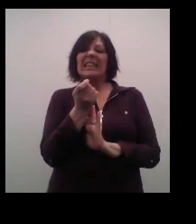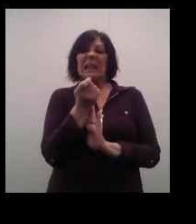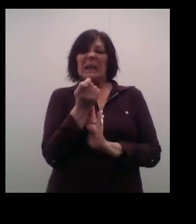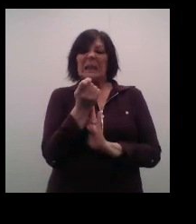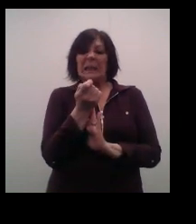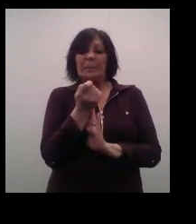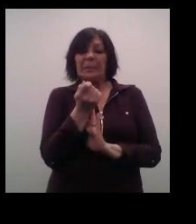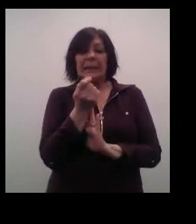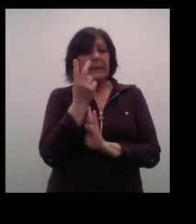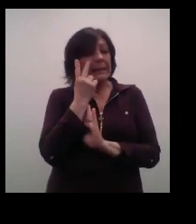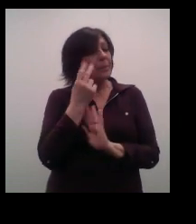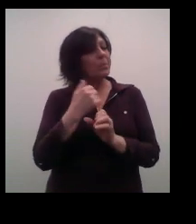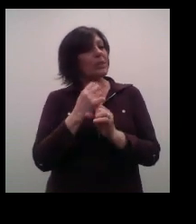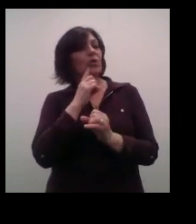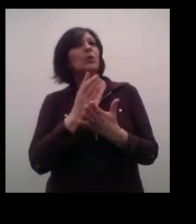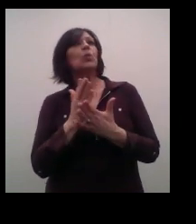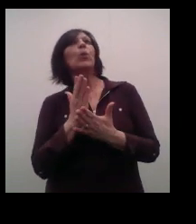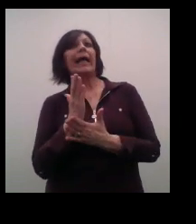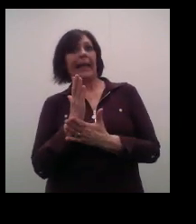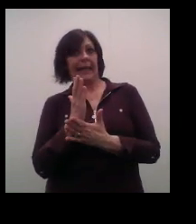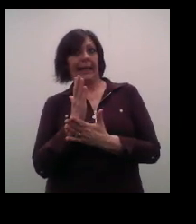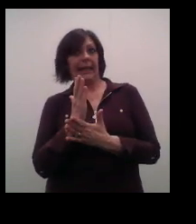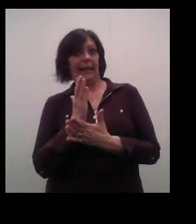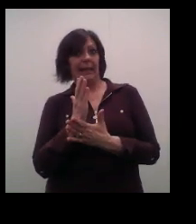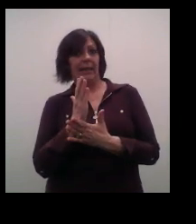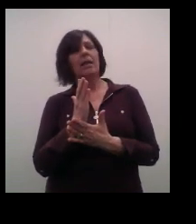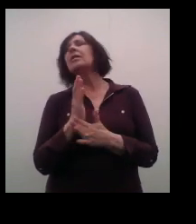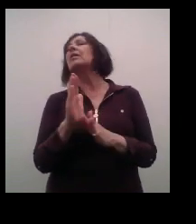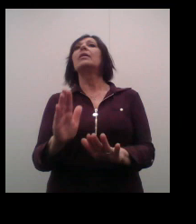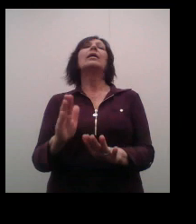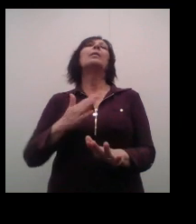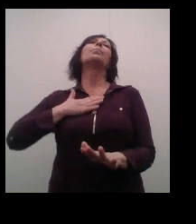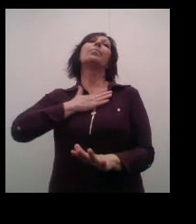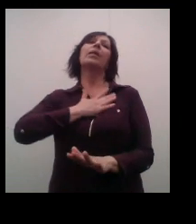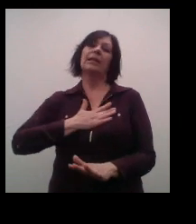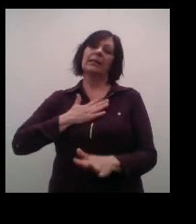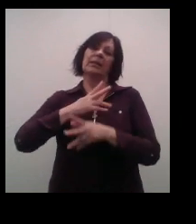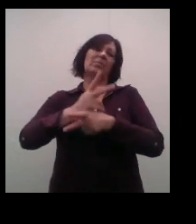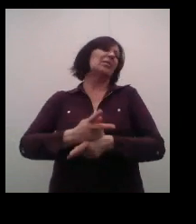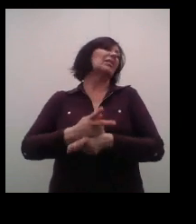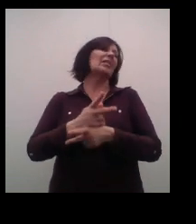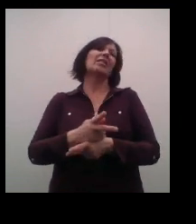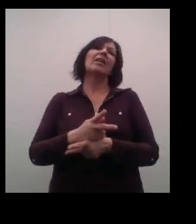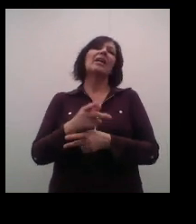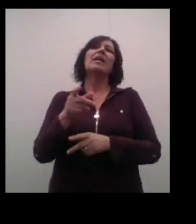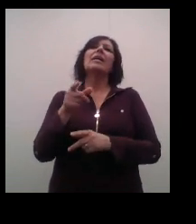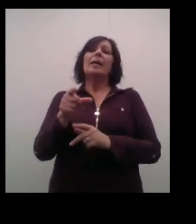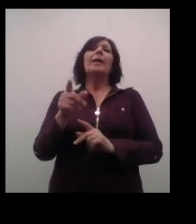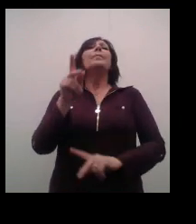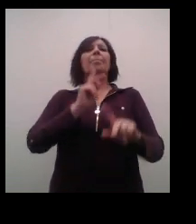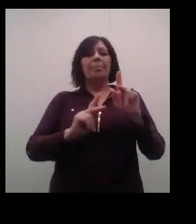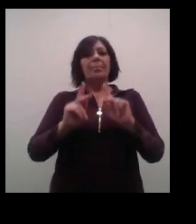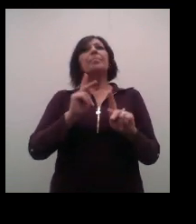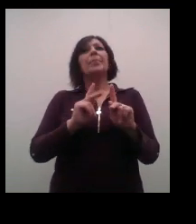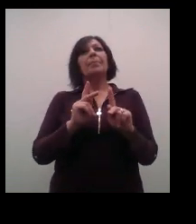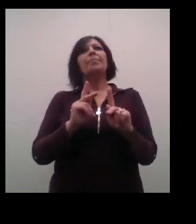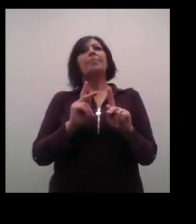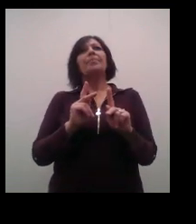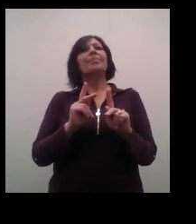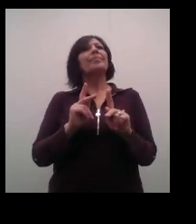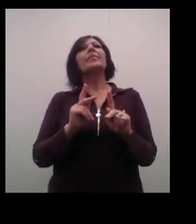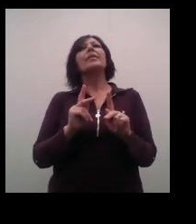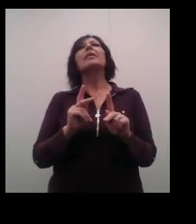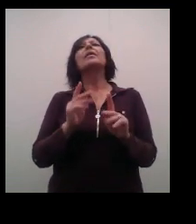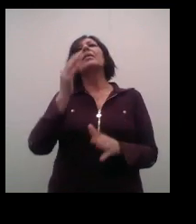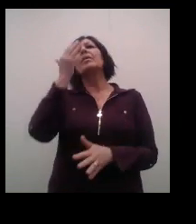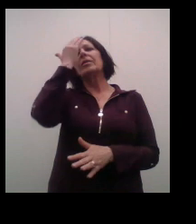and see how that affects you. But again, please be careful. And these are folks that are not the same folks